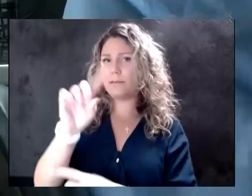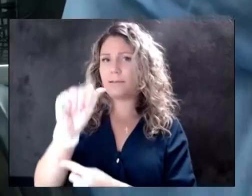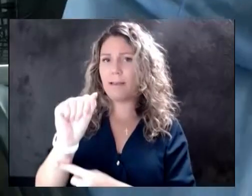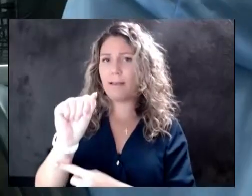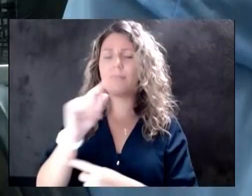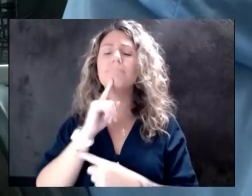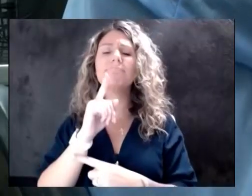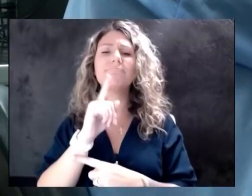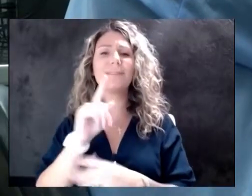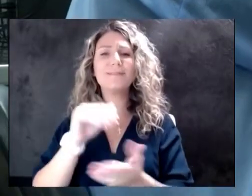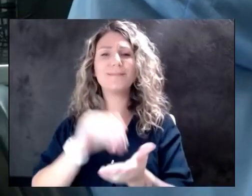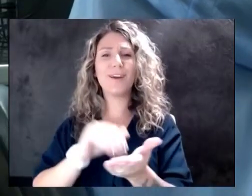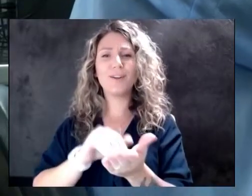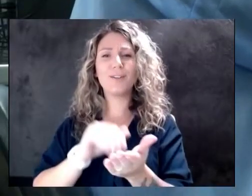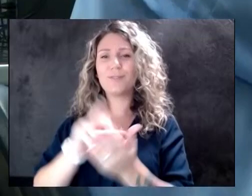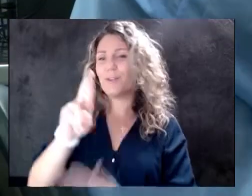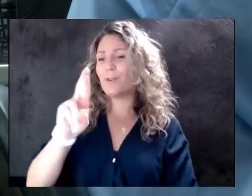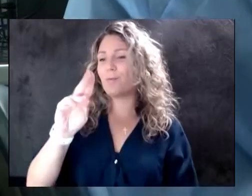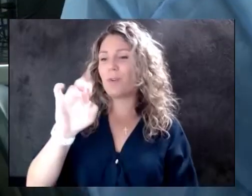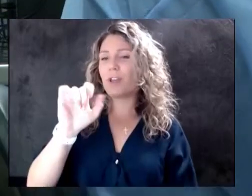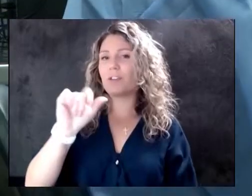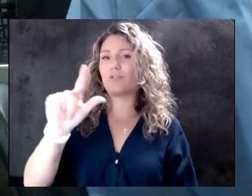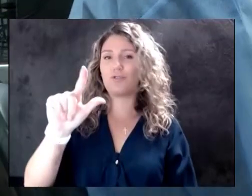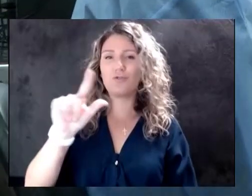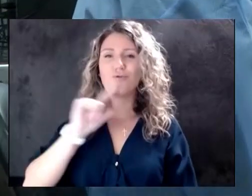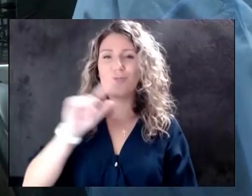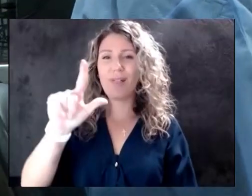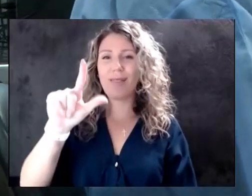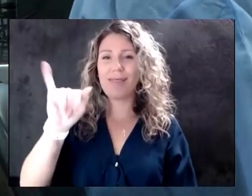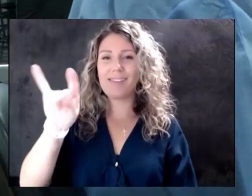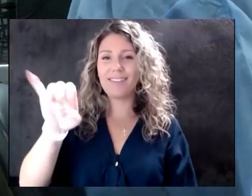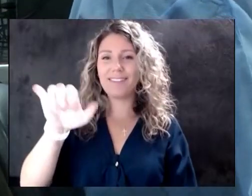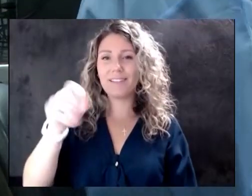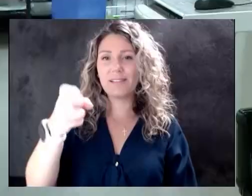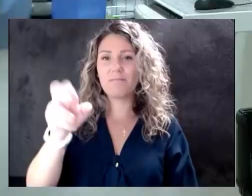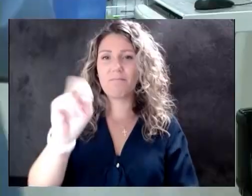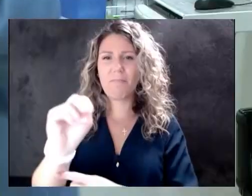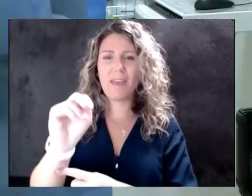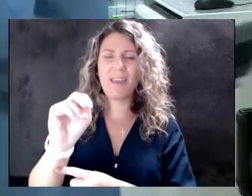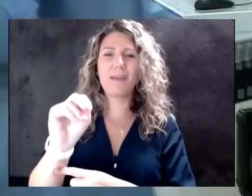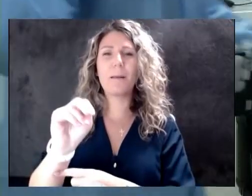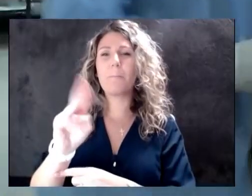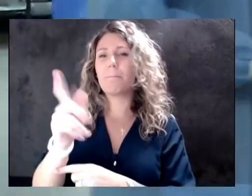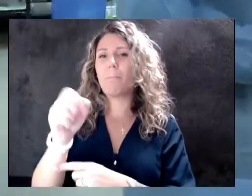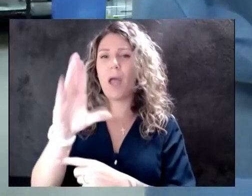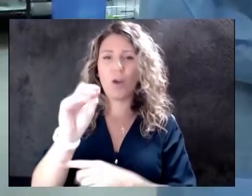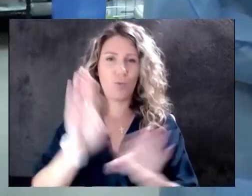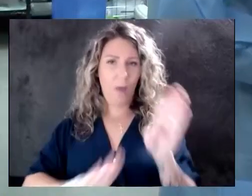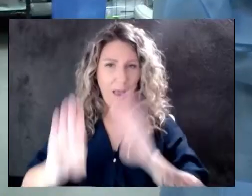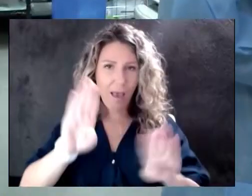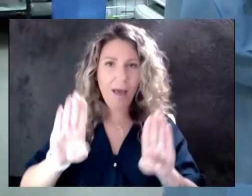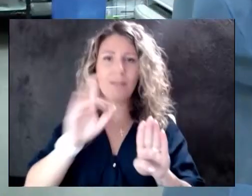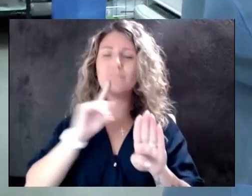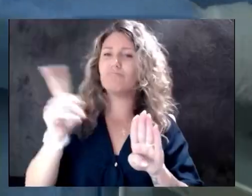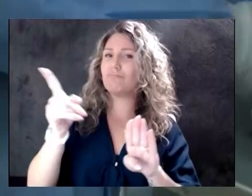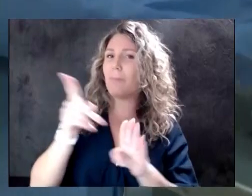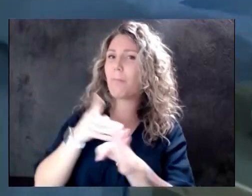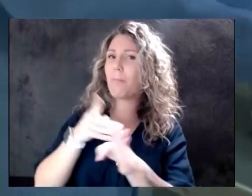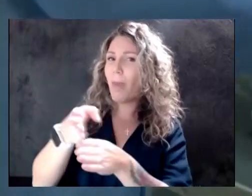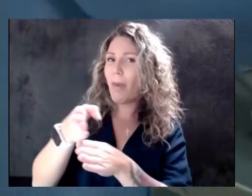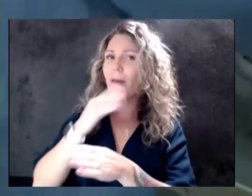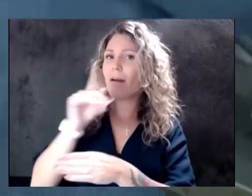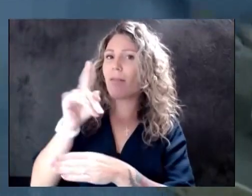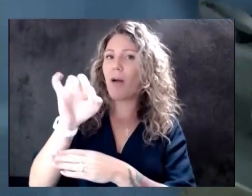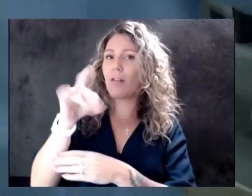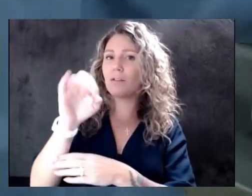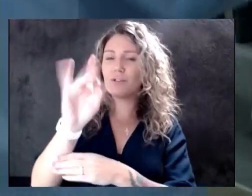Director of Microbiology in Pathology. We're going to be talking about testing, and we're going to take an at-home test right here live on